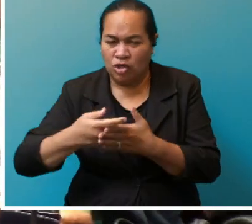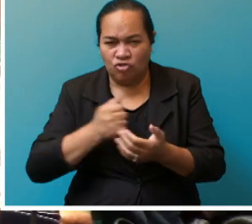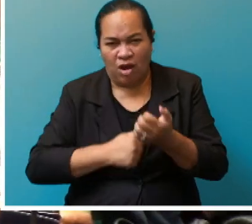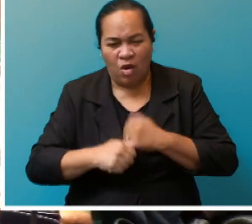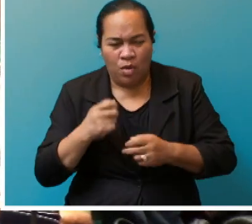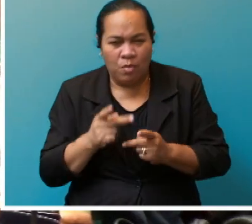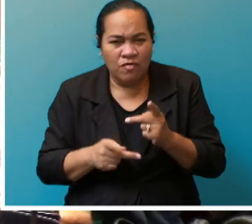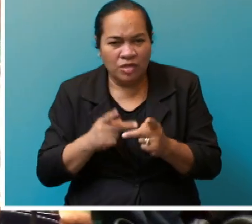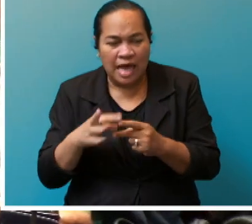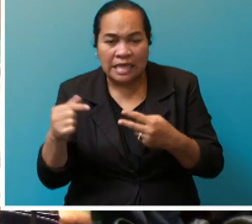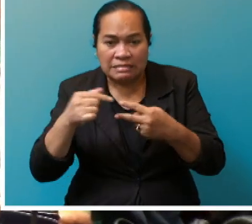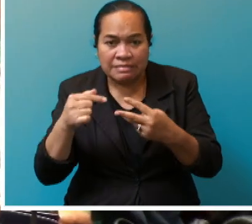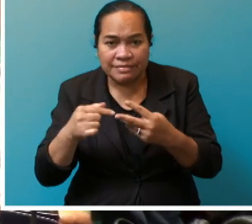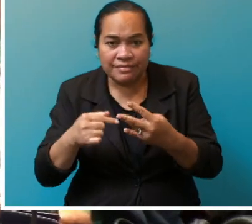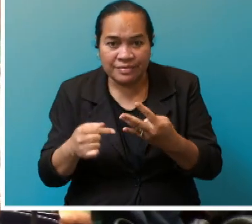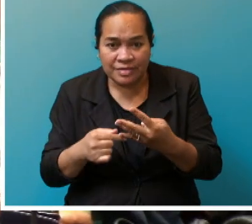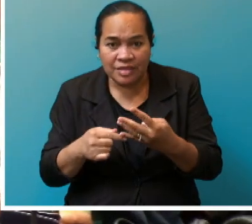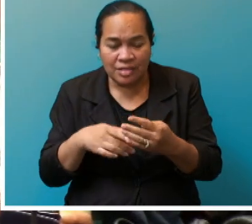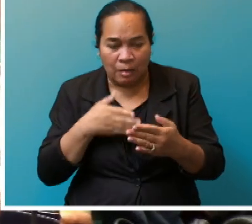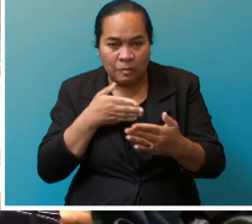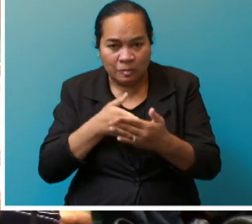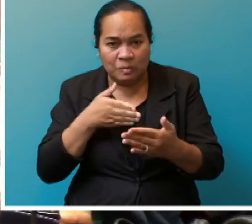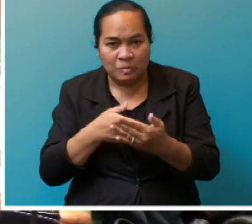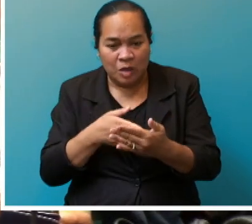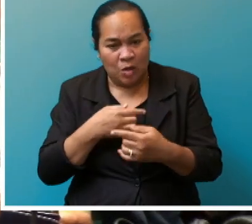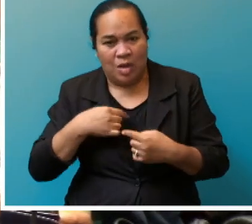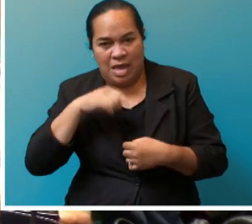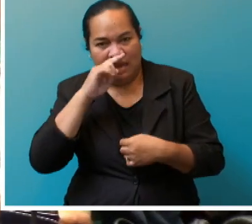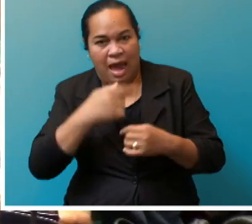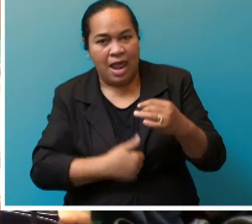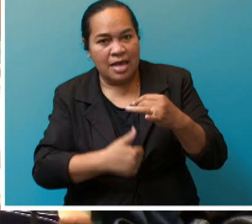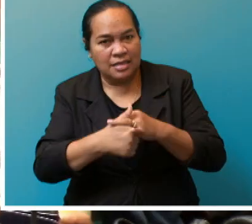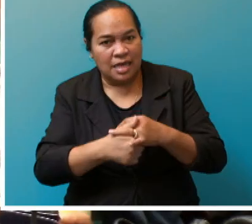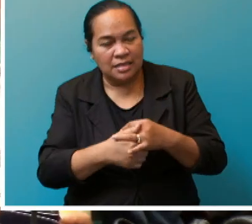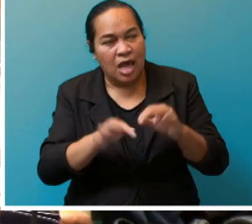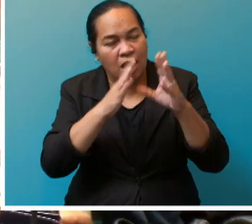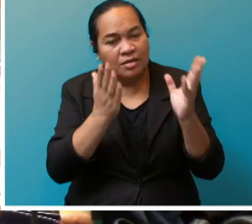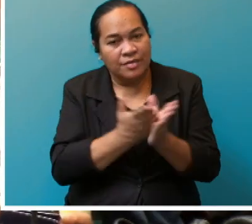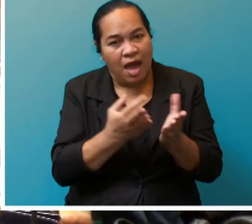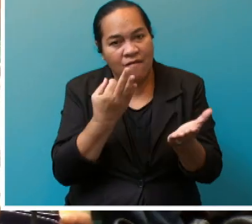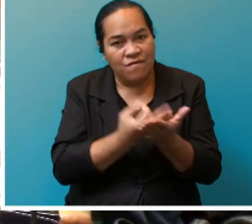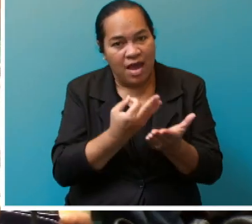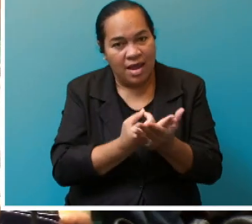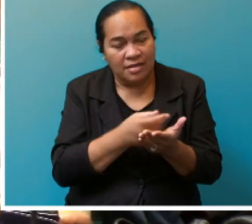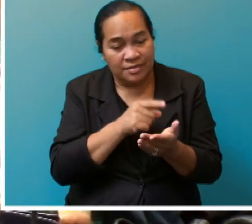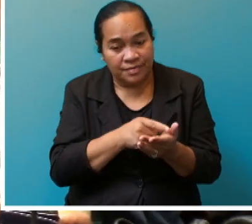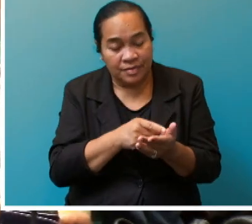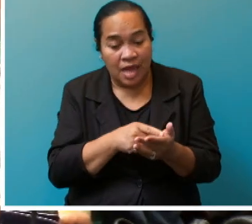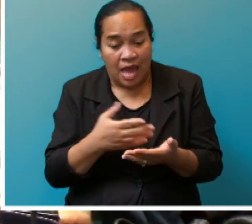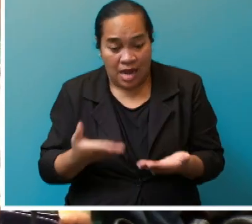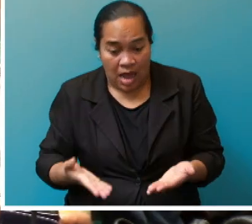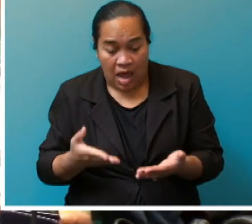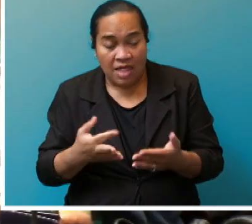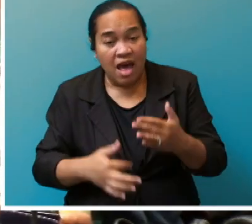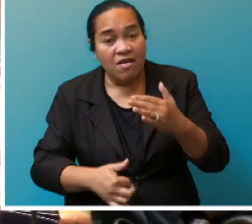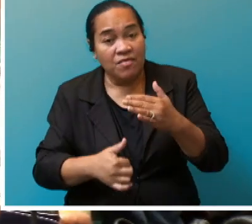and requirements that have hampered our ability to access global finance. The finance we have accessed is